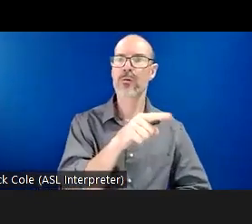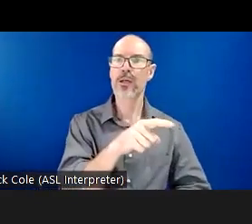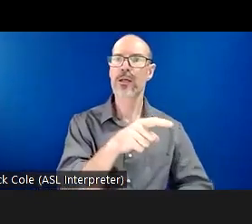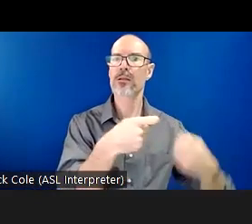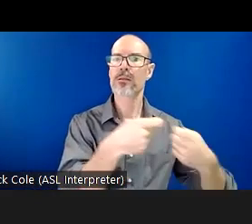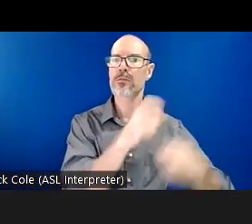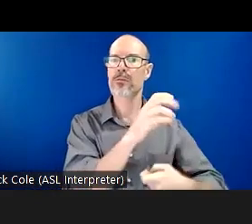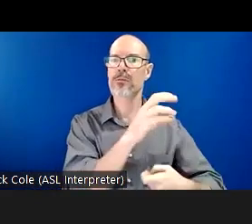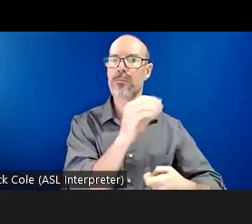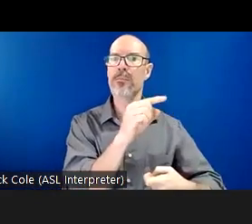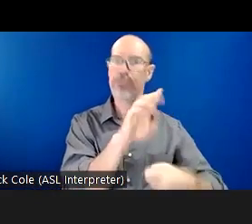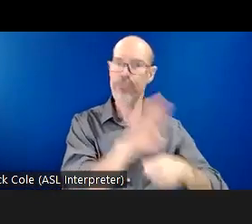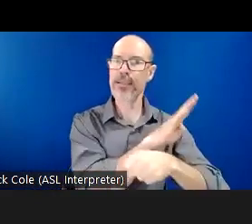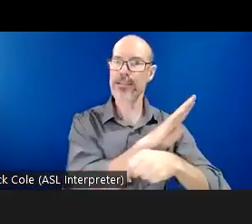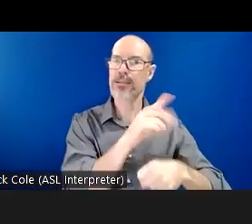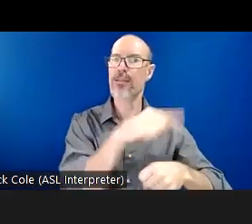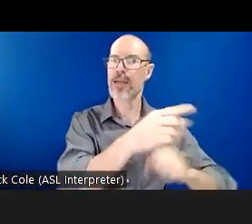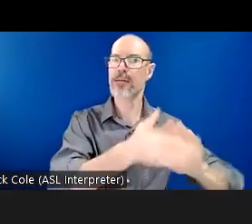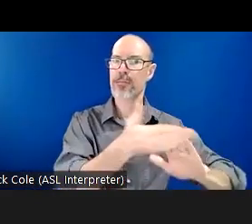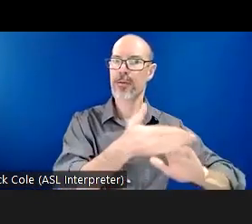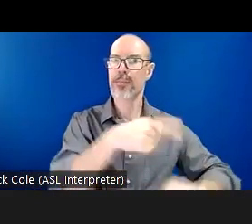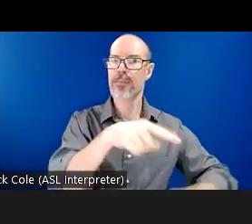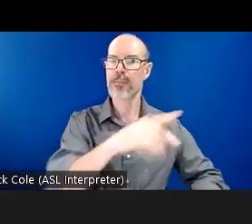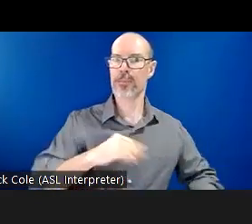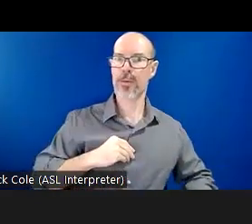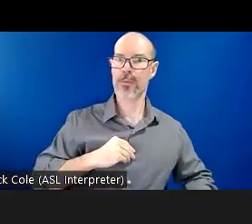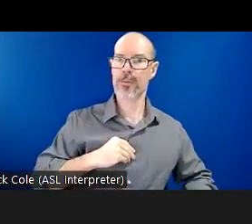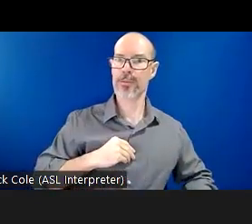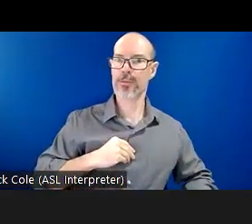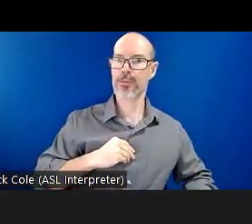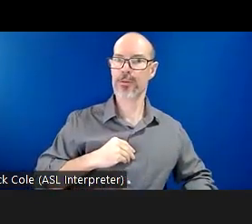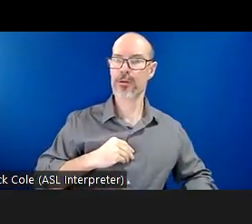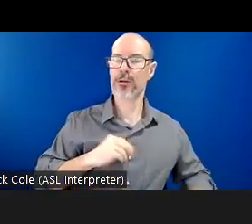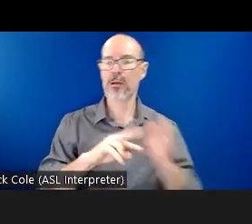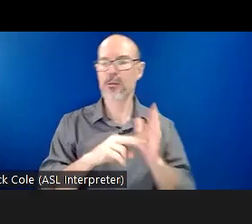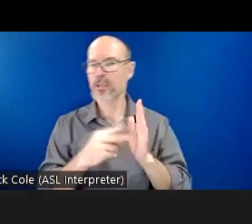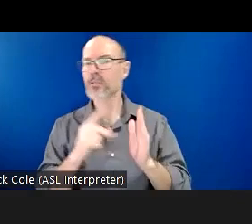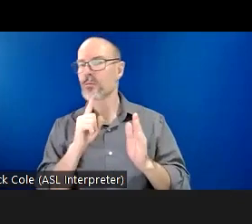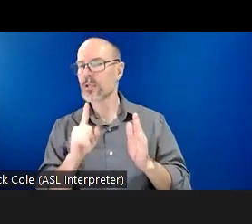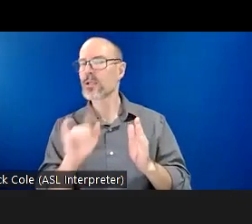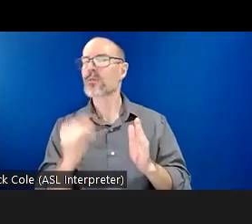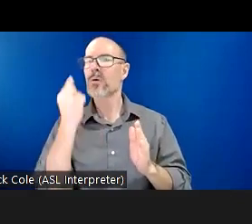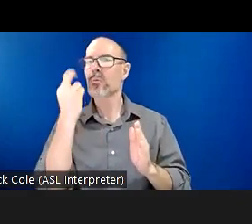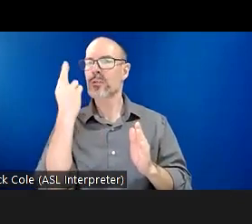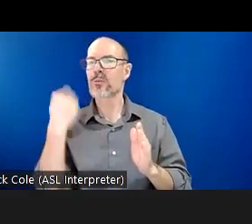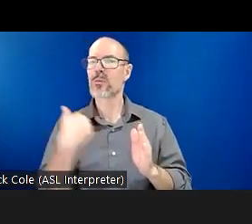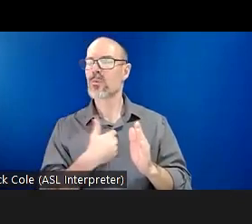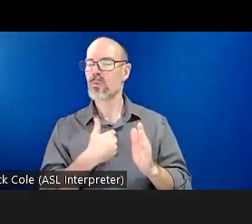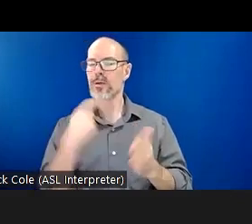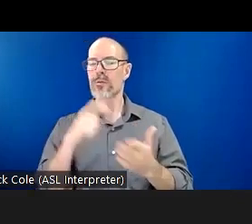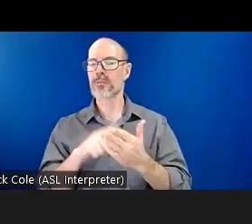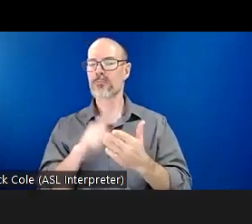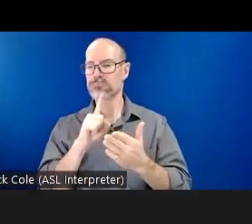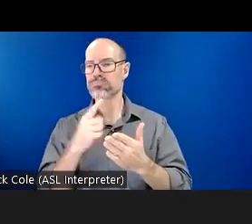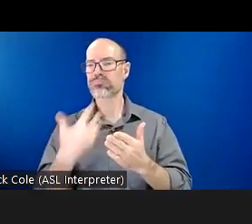So that was part of why we both recognized the importance, the crucial importance of grid mod, but also thought that it might not be a